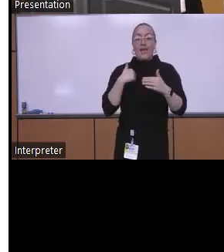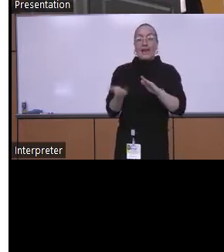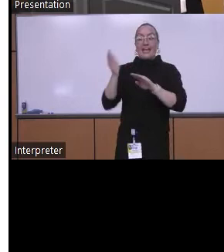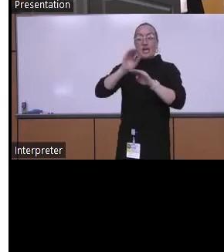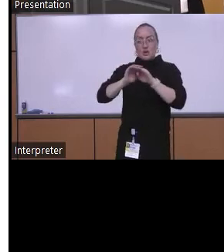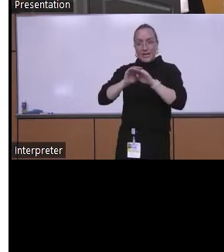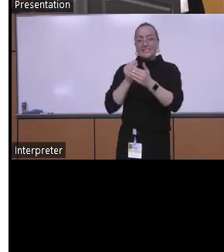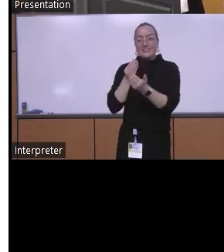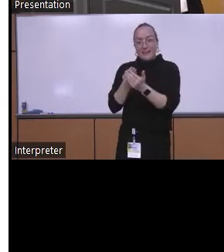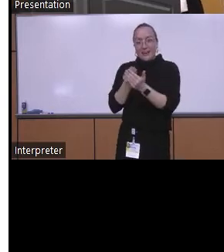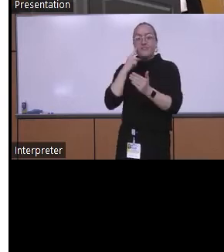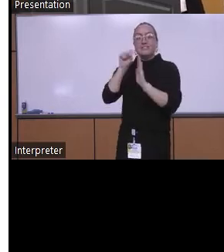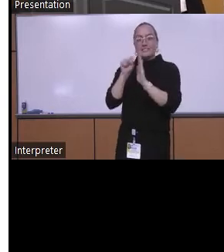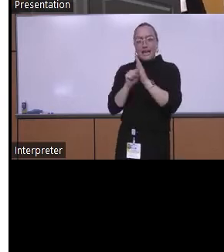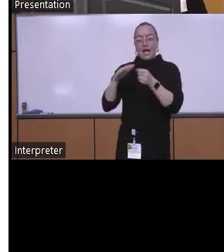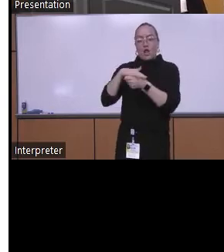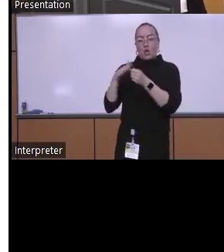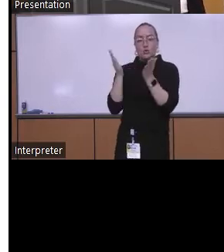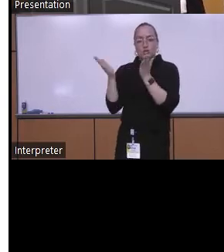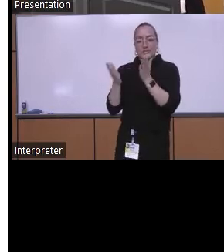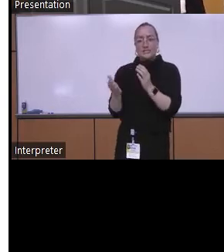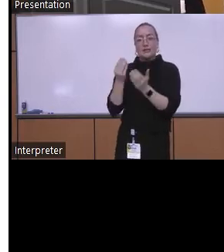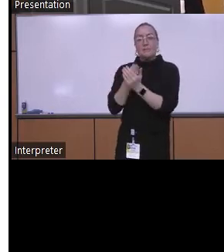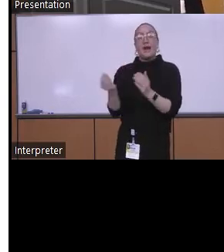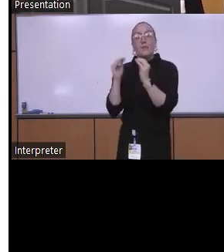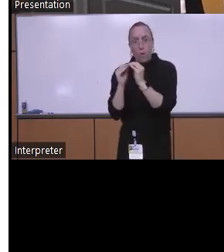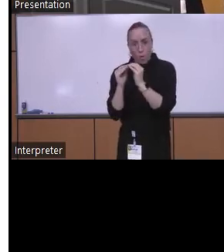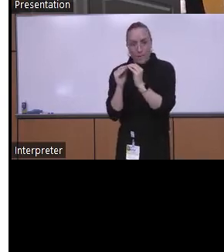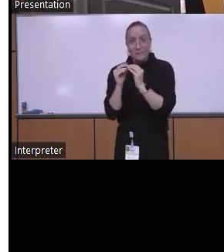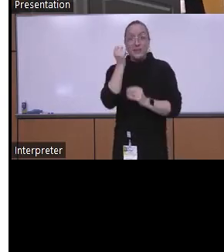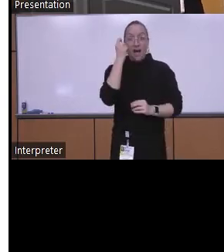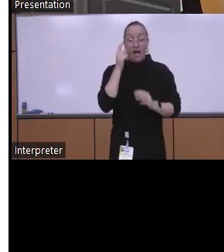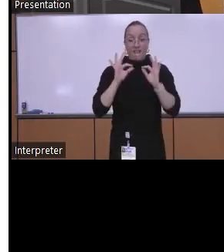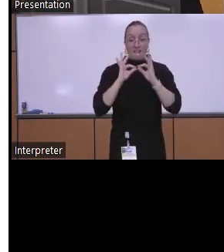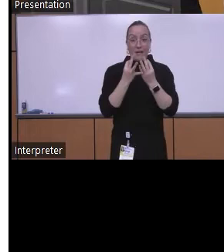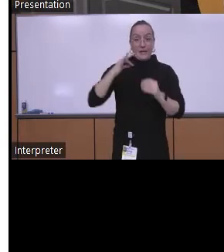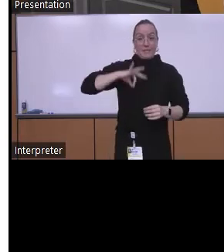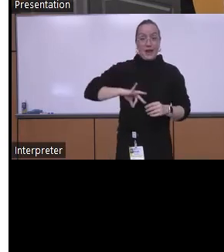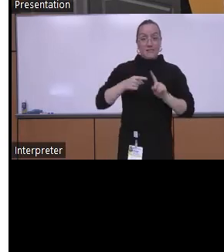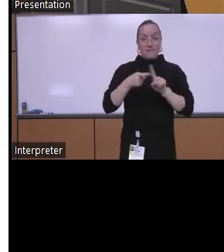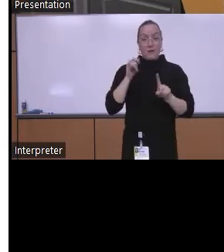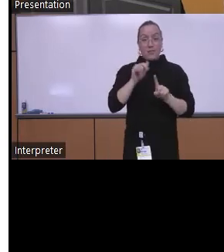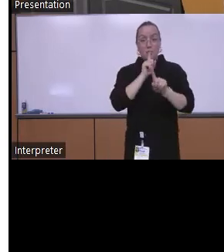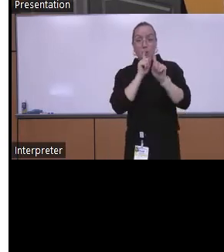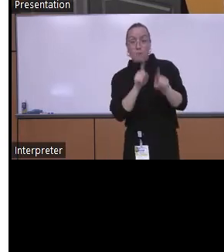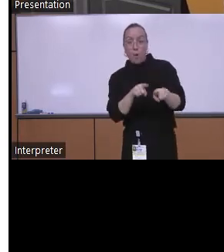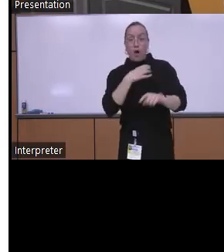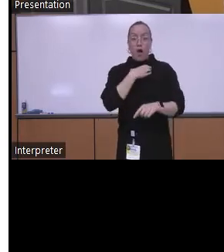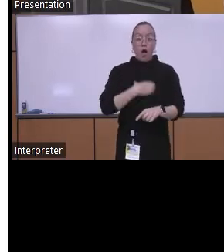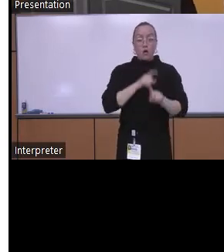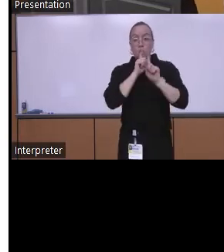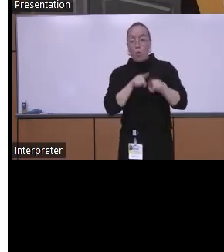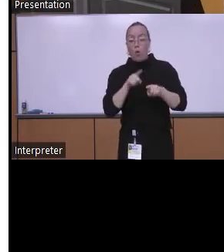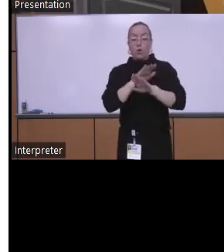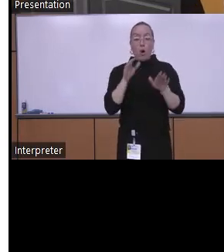funding for state and local services. Families often derive no benefit, no material benefit from a report about hunger or